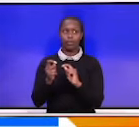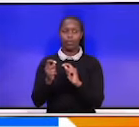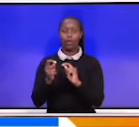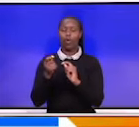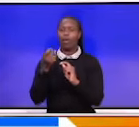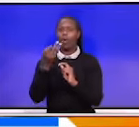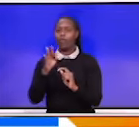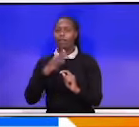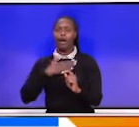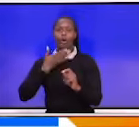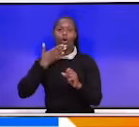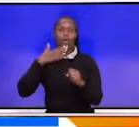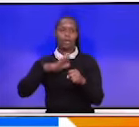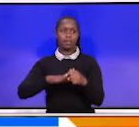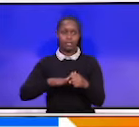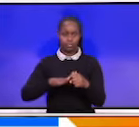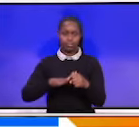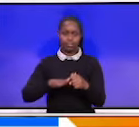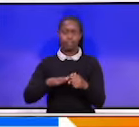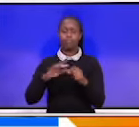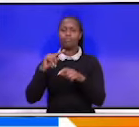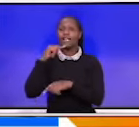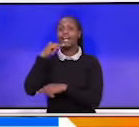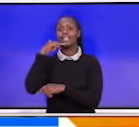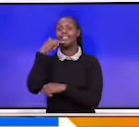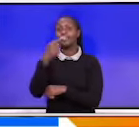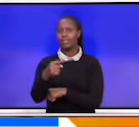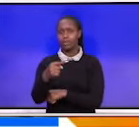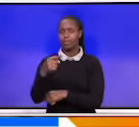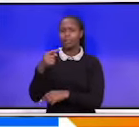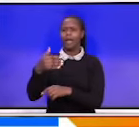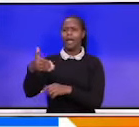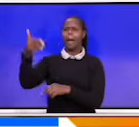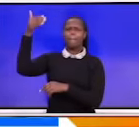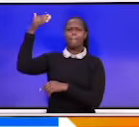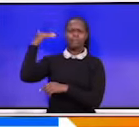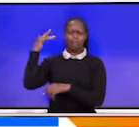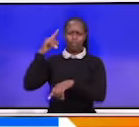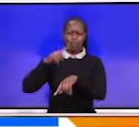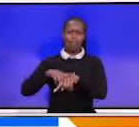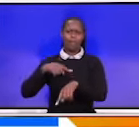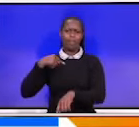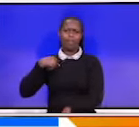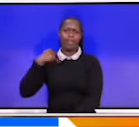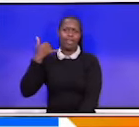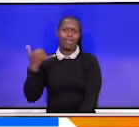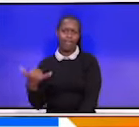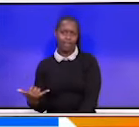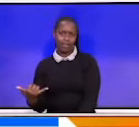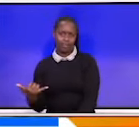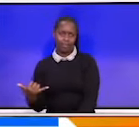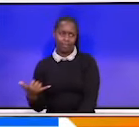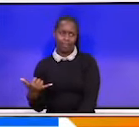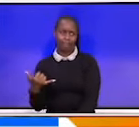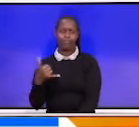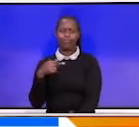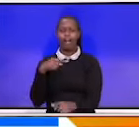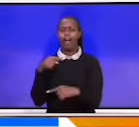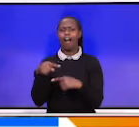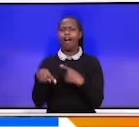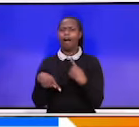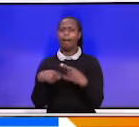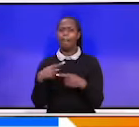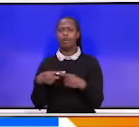commitment, I want to tell you that sometimes back when I was young, I was about